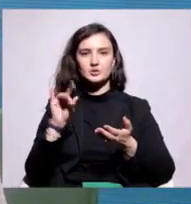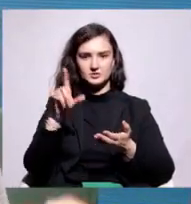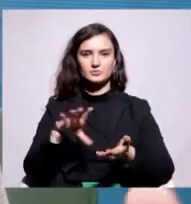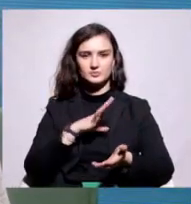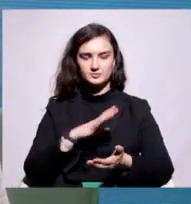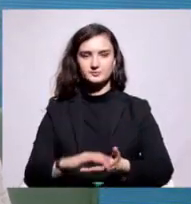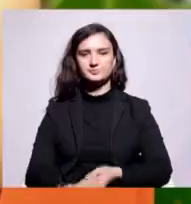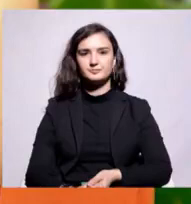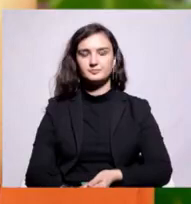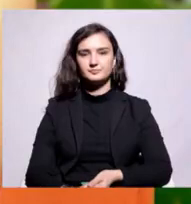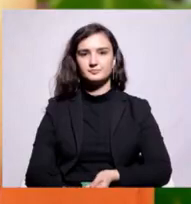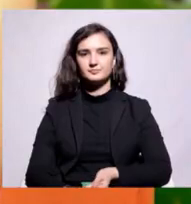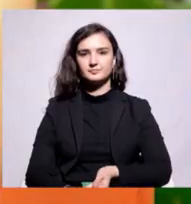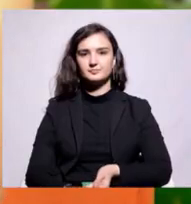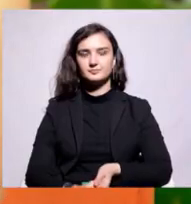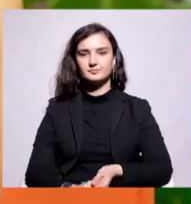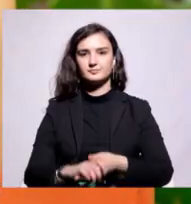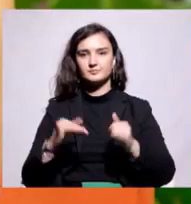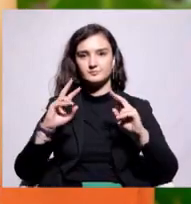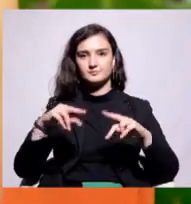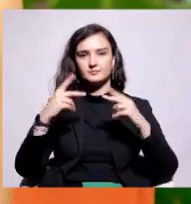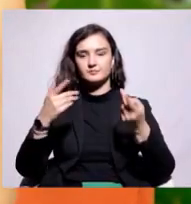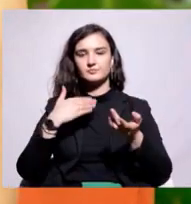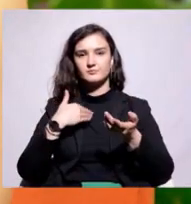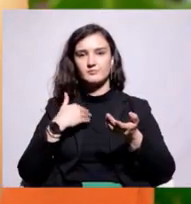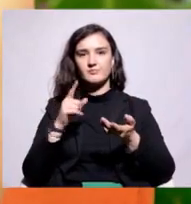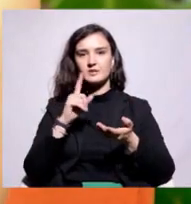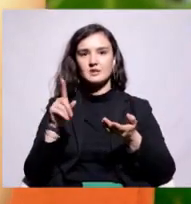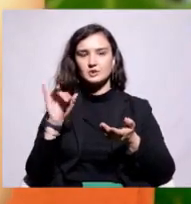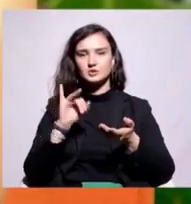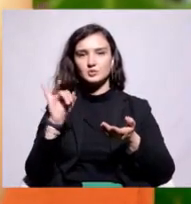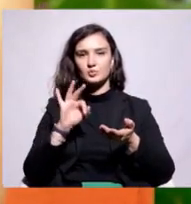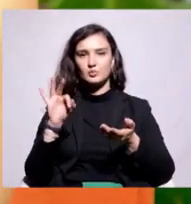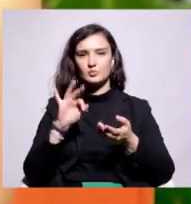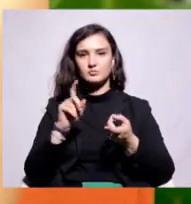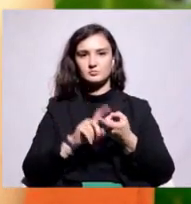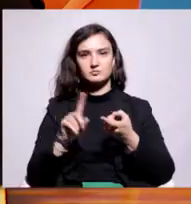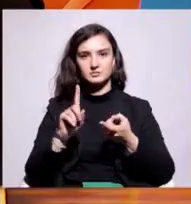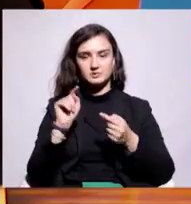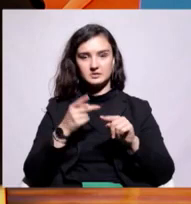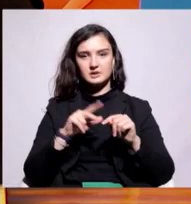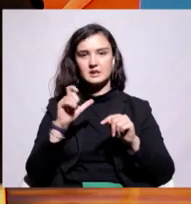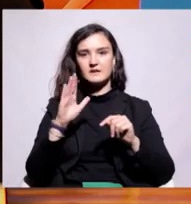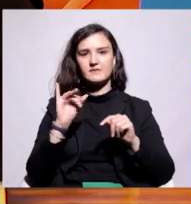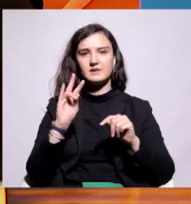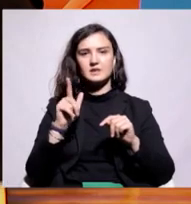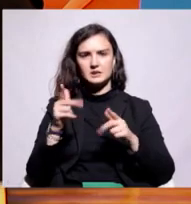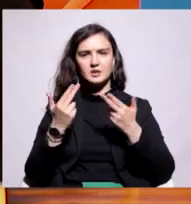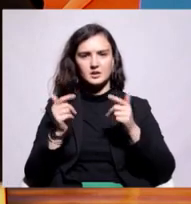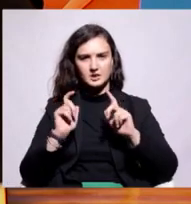course. So now let's go to our summary. So what is the story about? Irving admitted